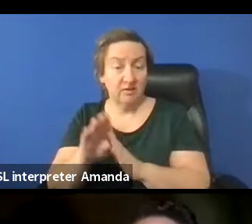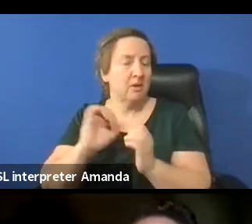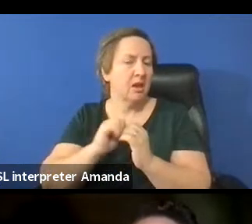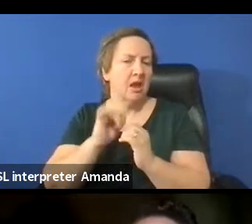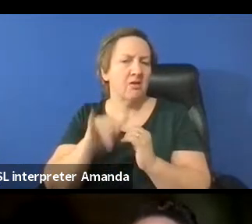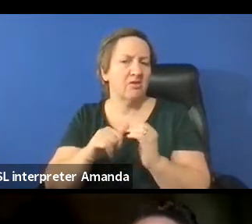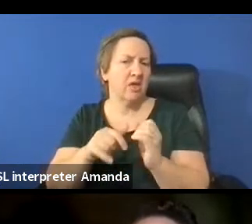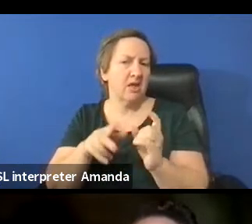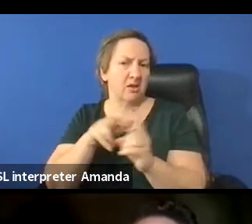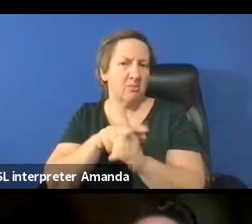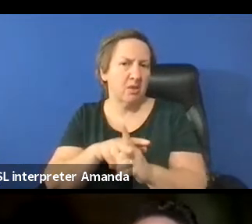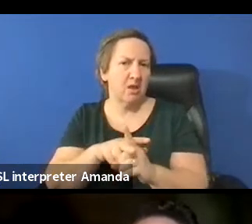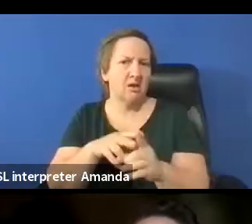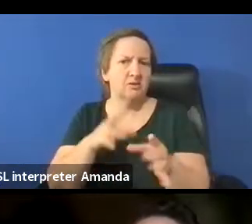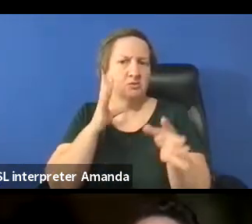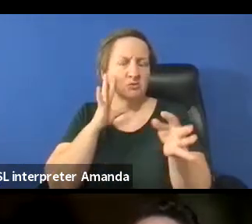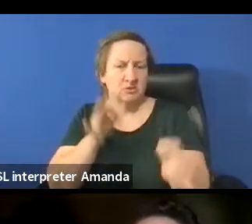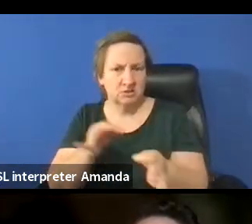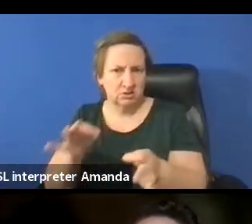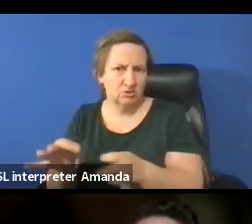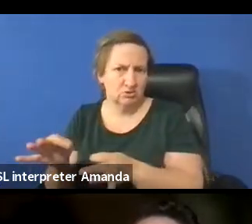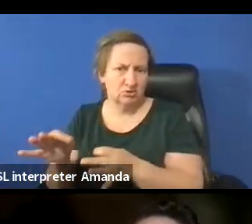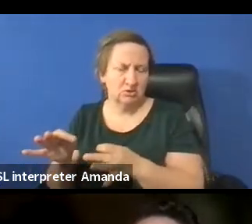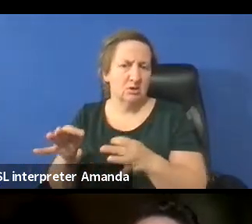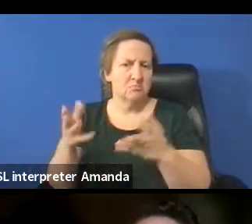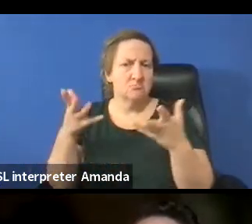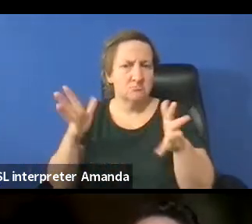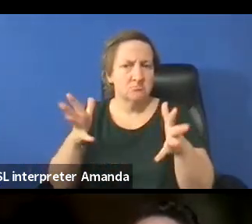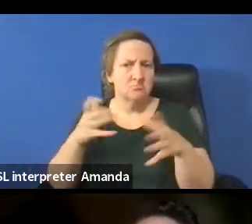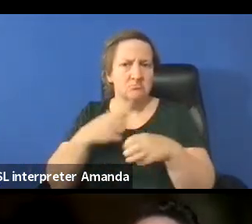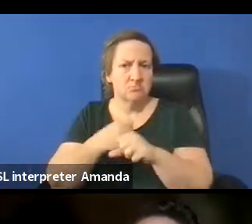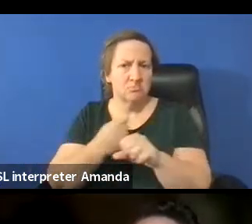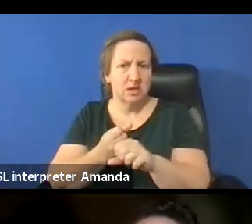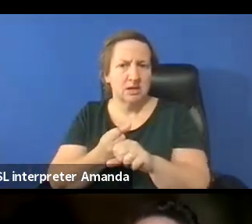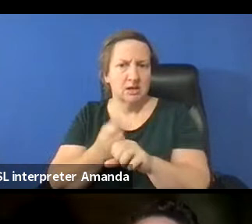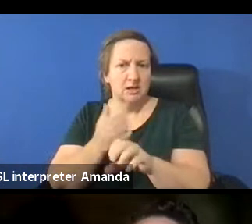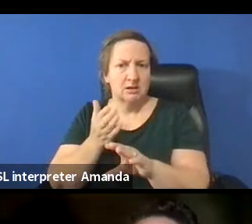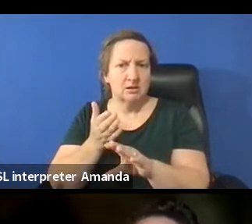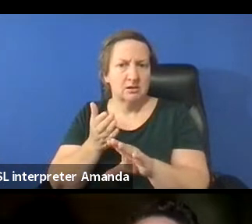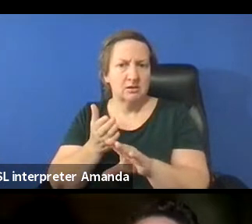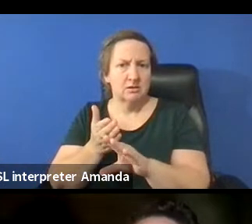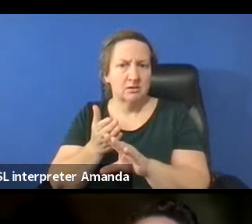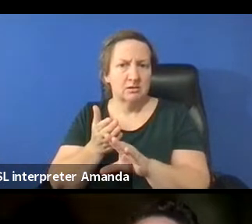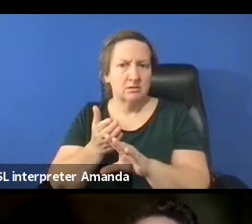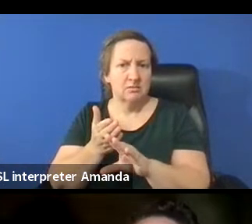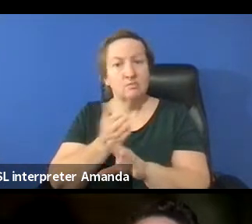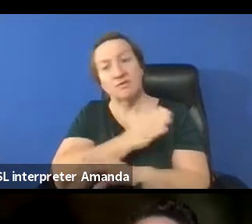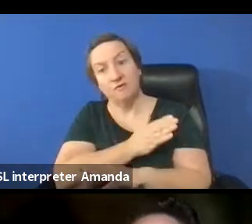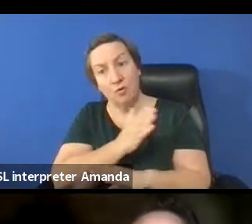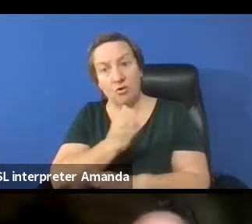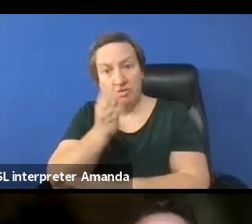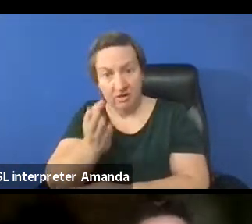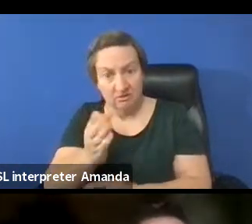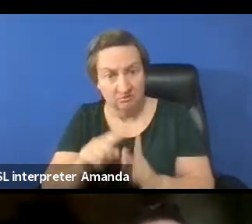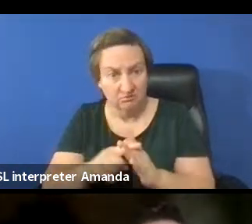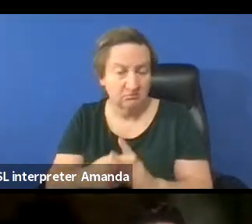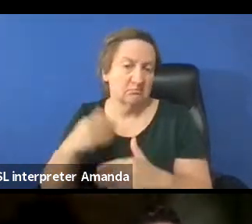applied to decisions that have been made before it was put forward?